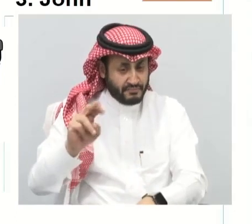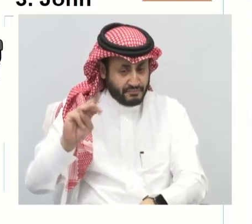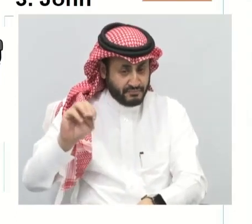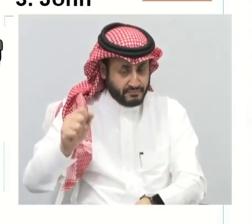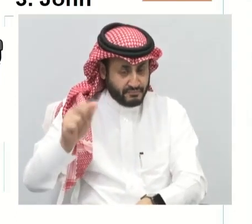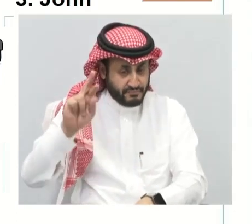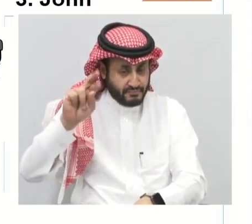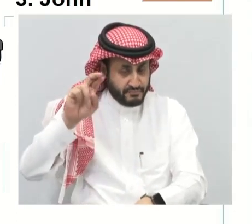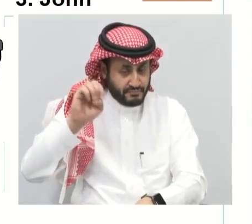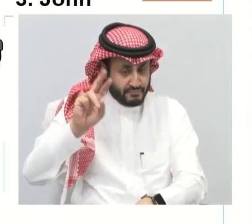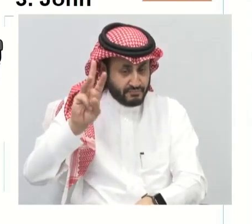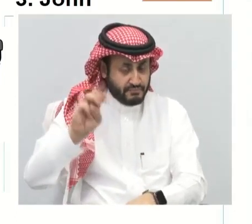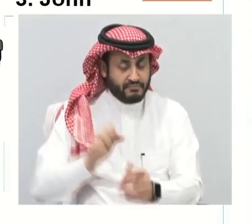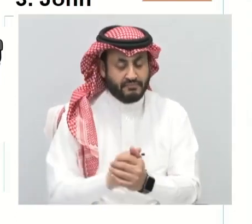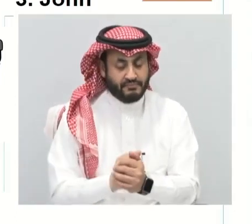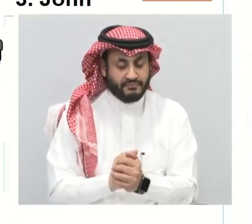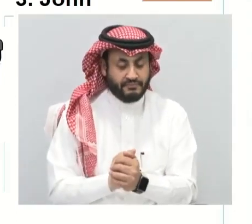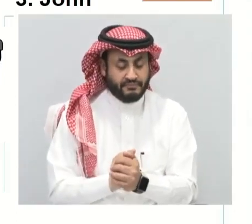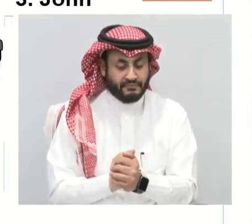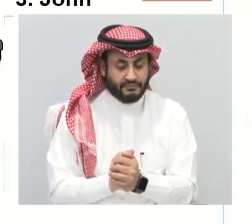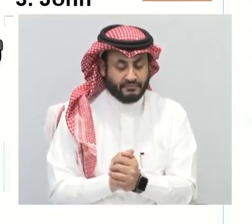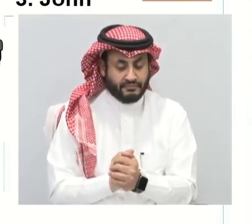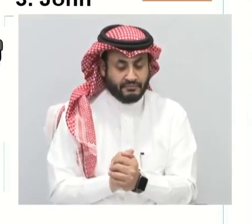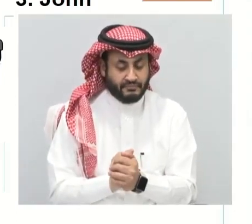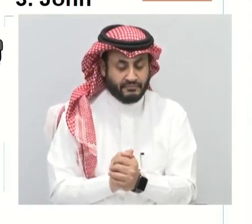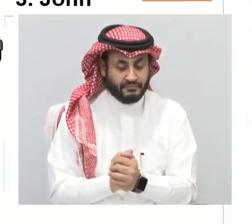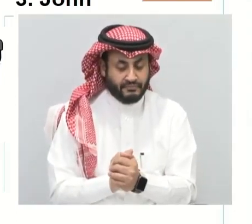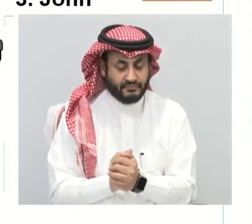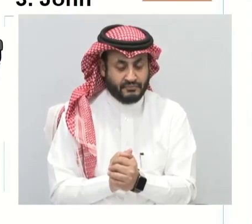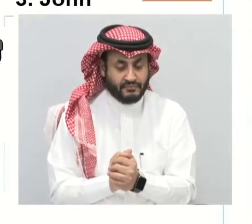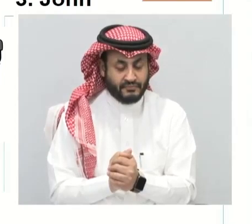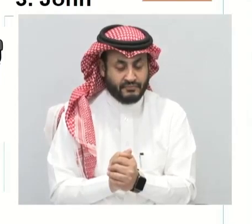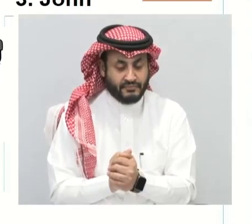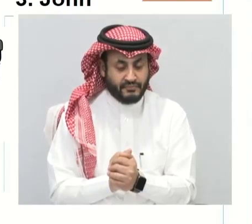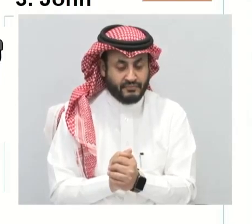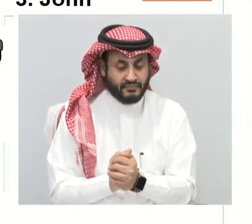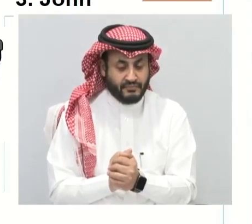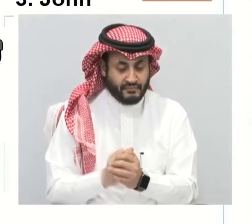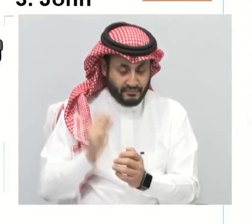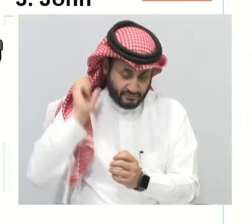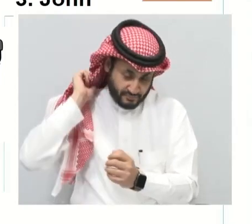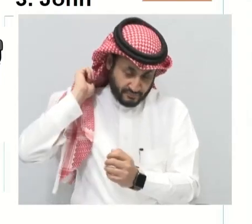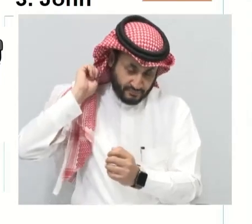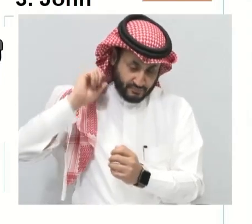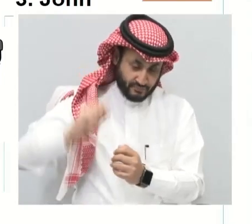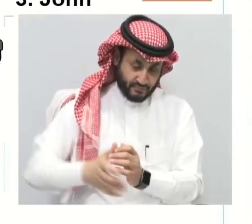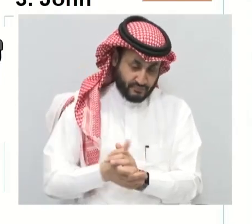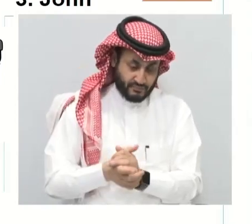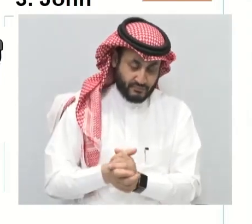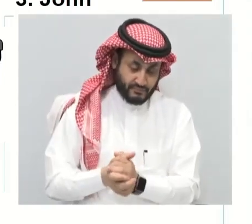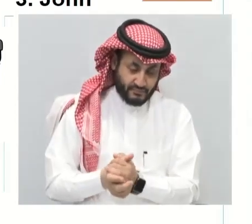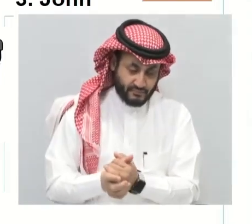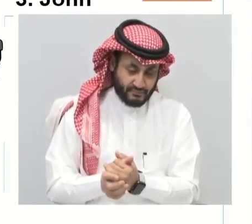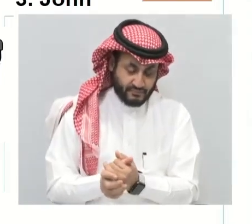who. The answer of who is John. What? That means what does he want him to bring? He wants him to bring the volleyball net.